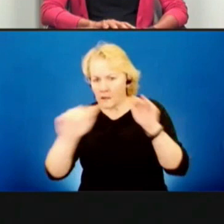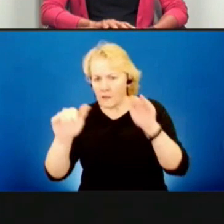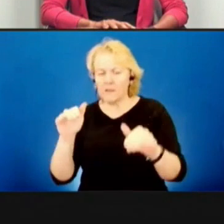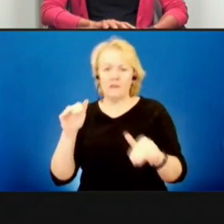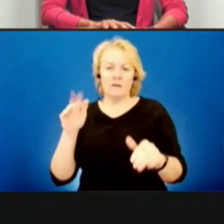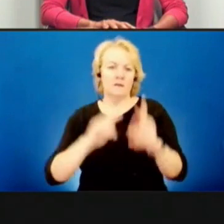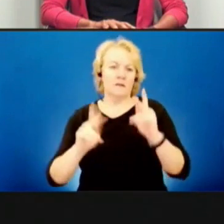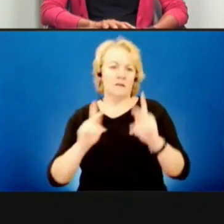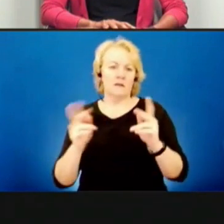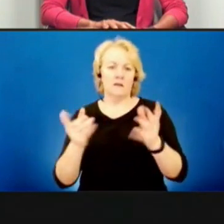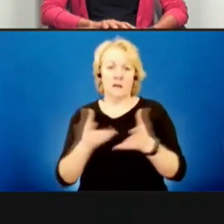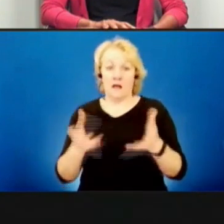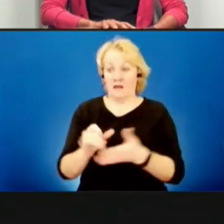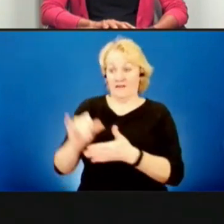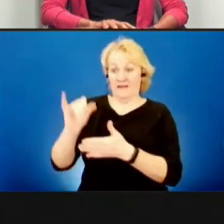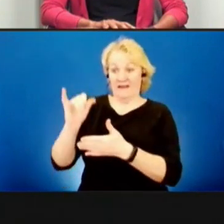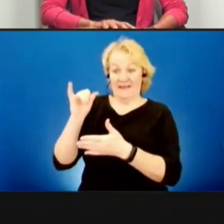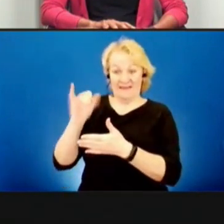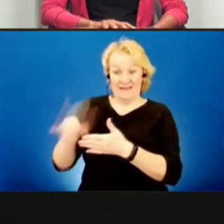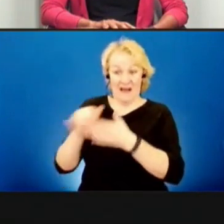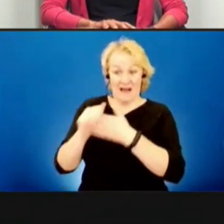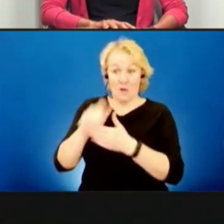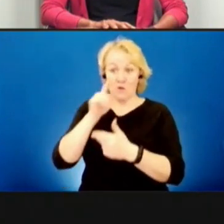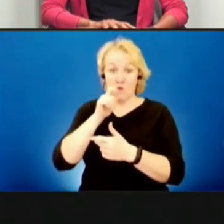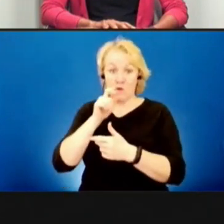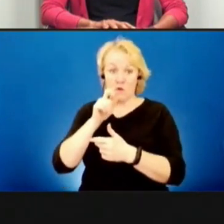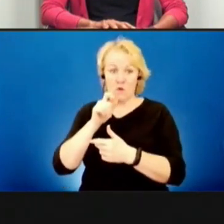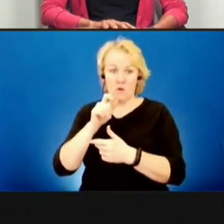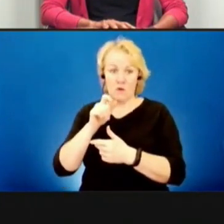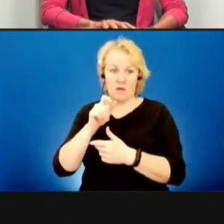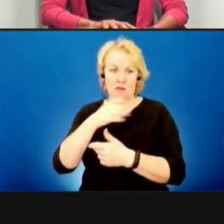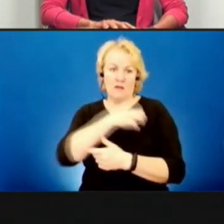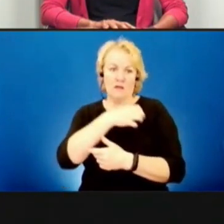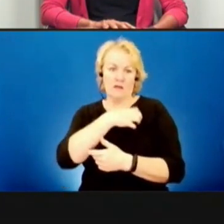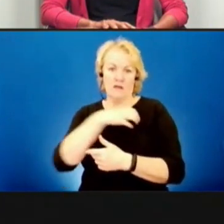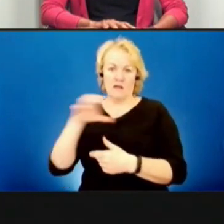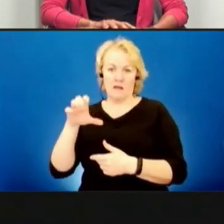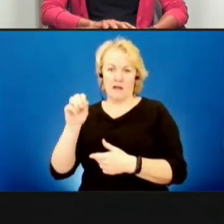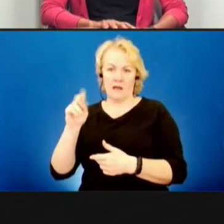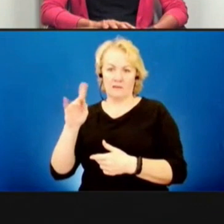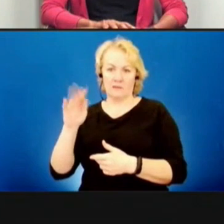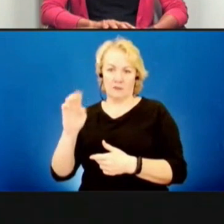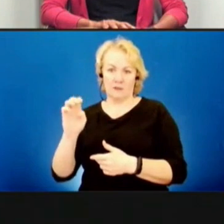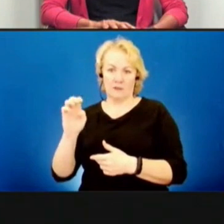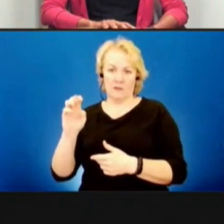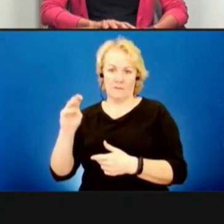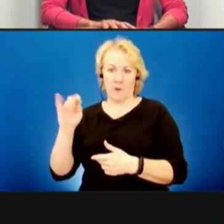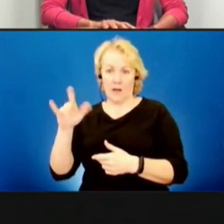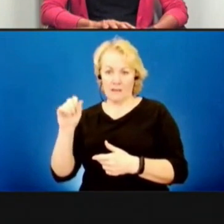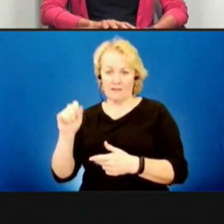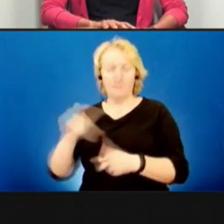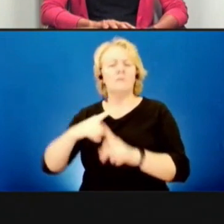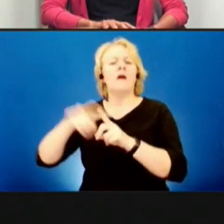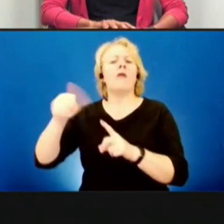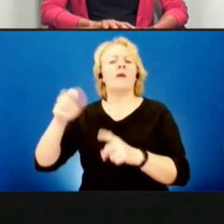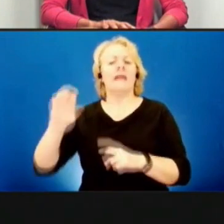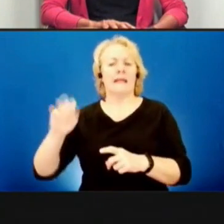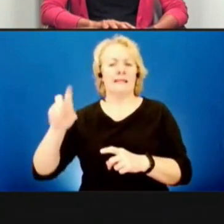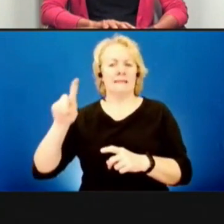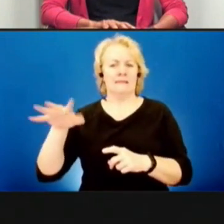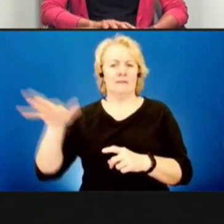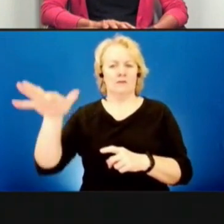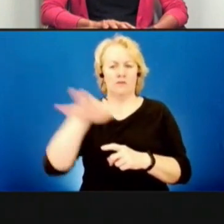lot of it's been led by Constable Morales and other ESDs in our community, and I'm sure